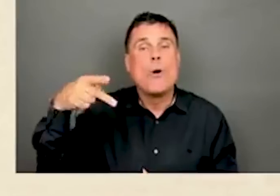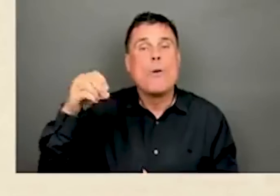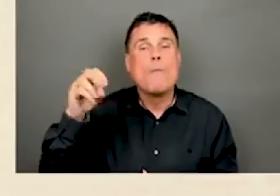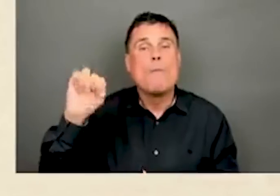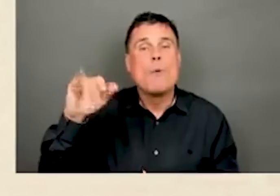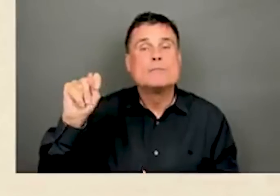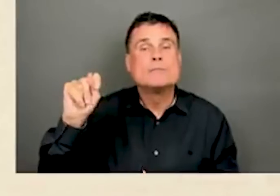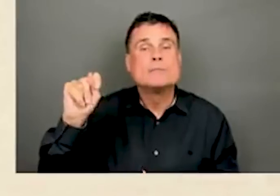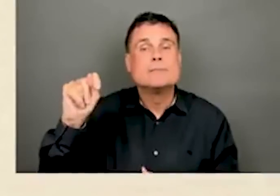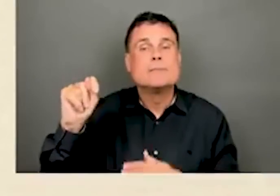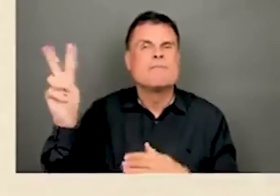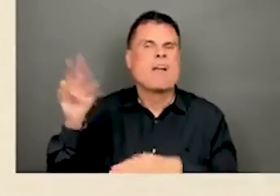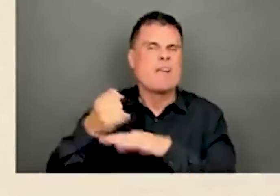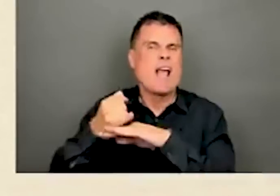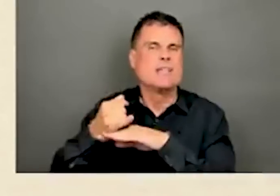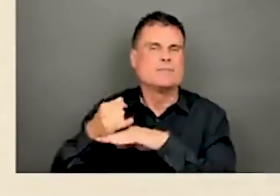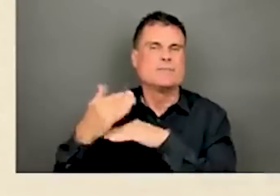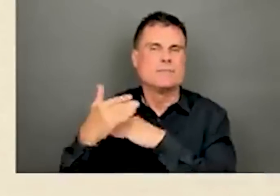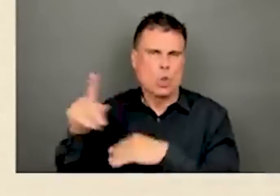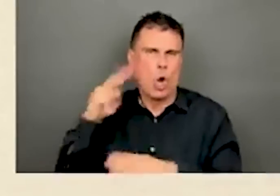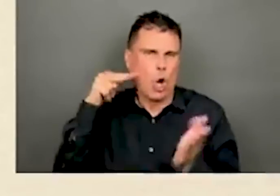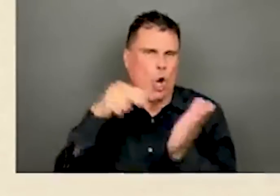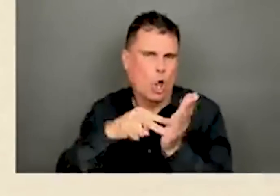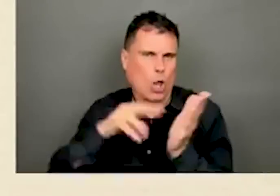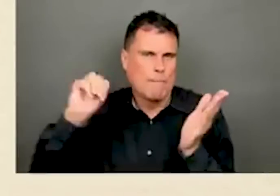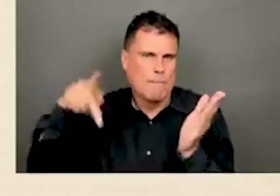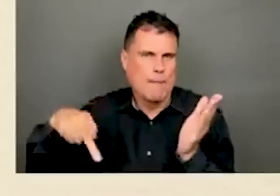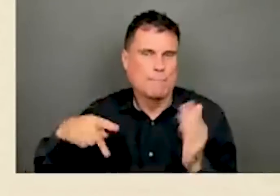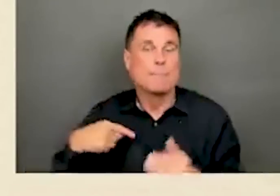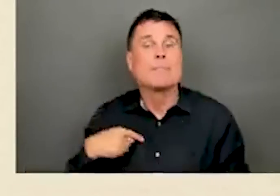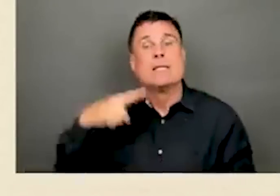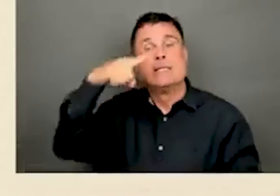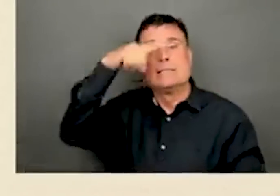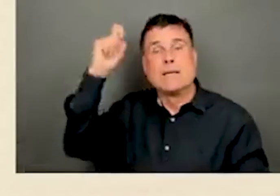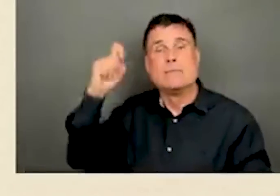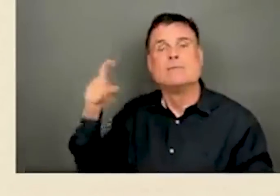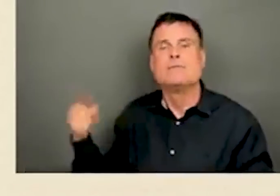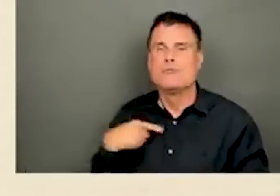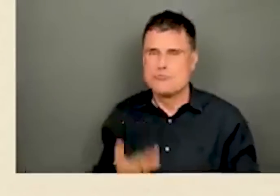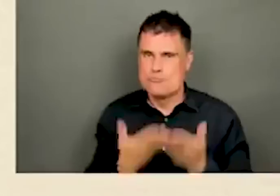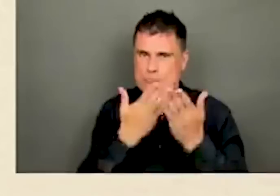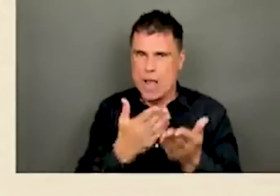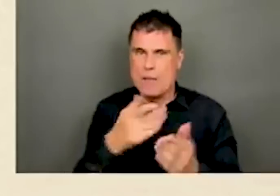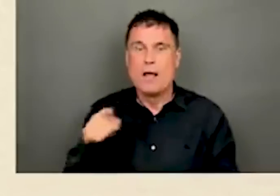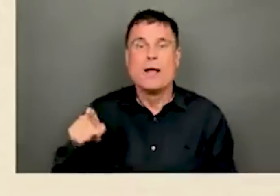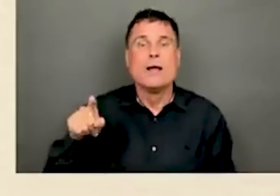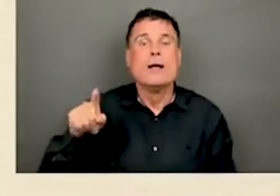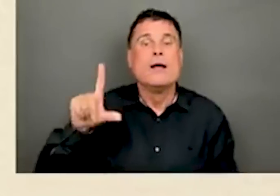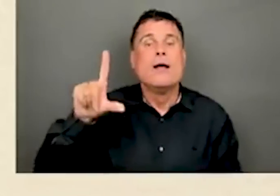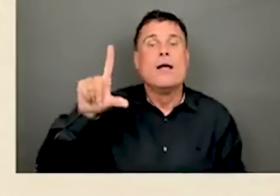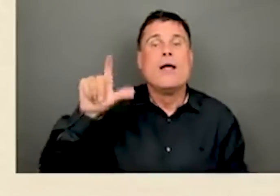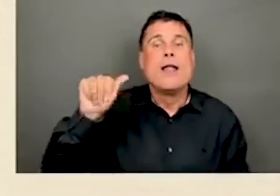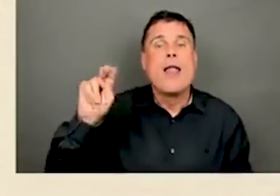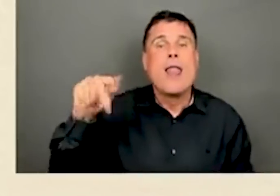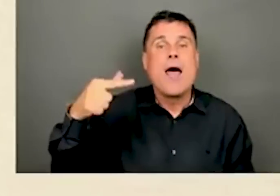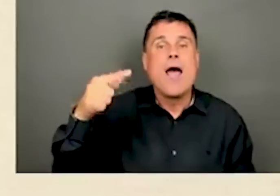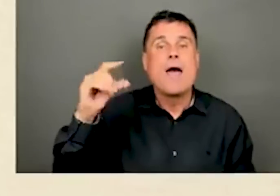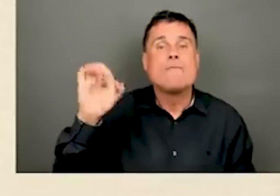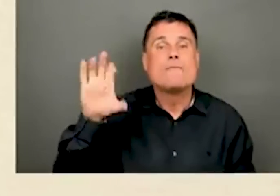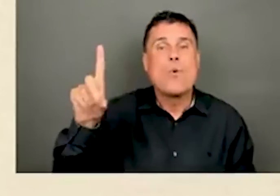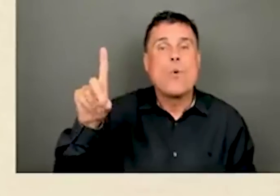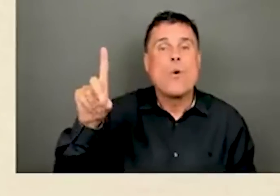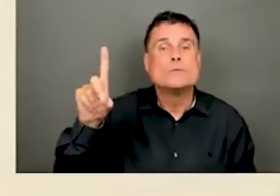Vancouver Island, as you're traveling around this summer, I recommend coming to Langford-Juan-de-Fuca. Some beautiful opportunities